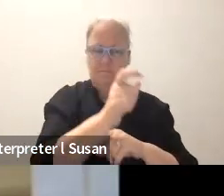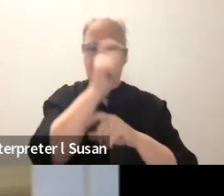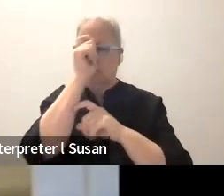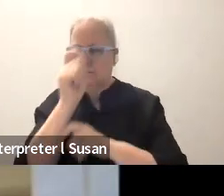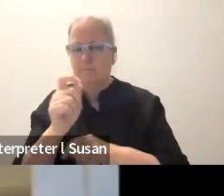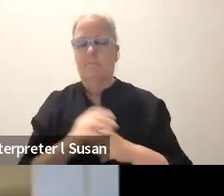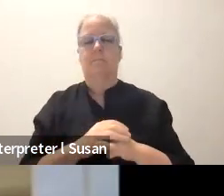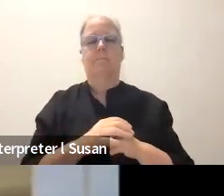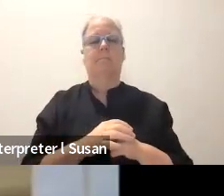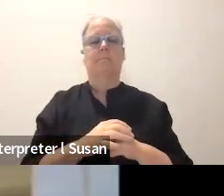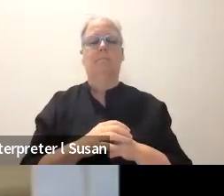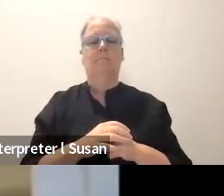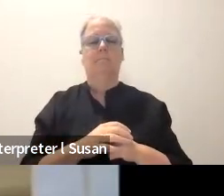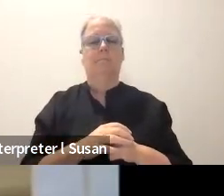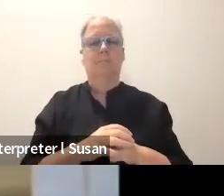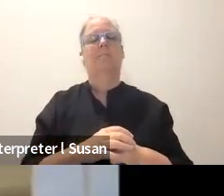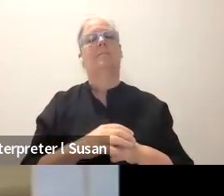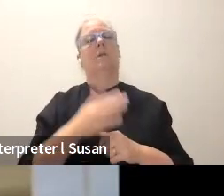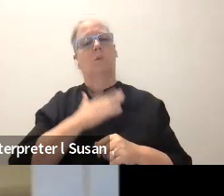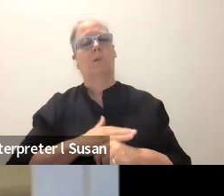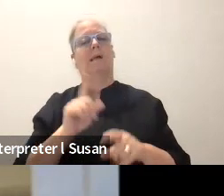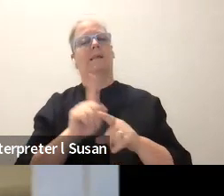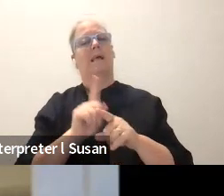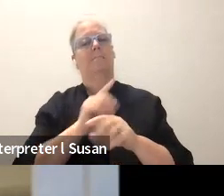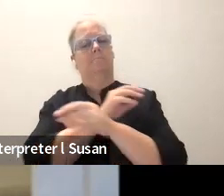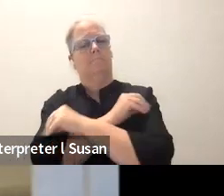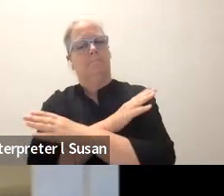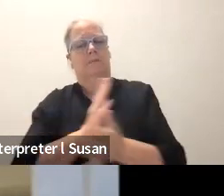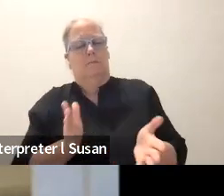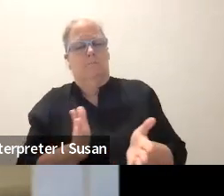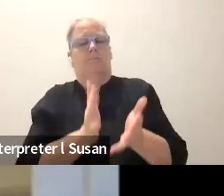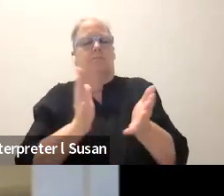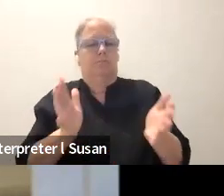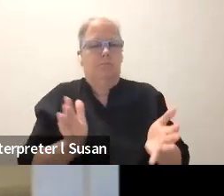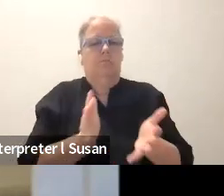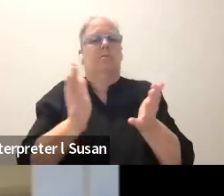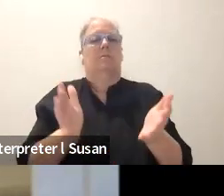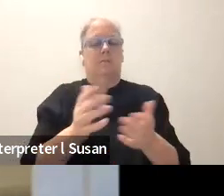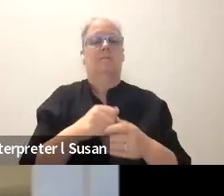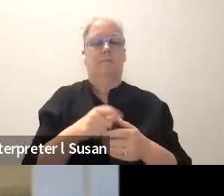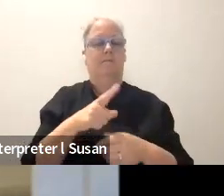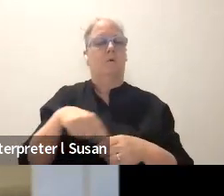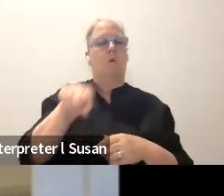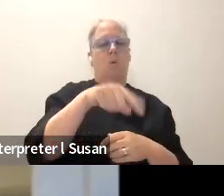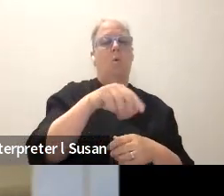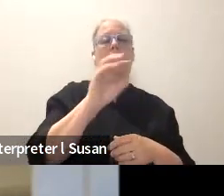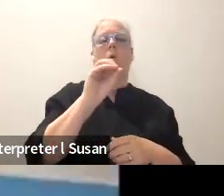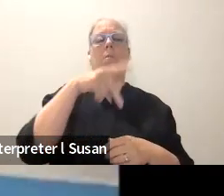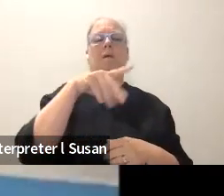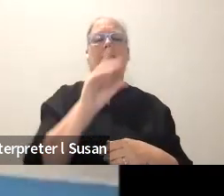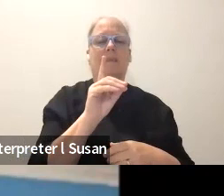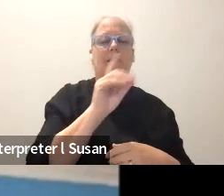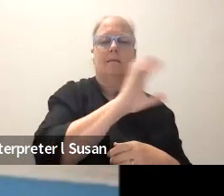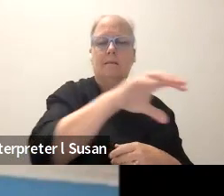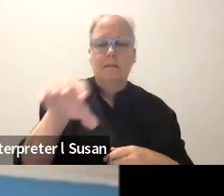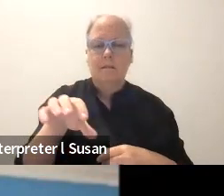compromised. It strengthened during the consultation processes between the OPDs and government mechanisms.